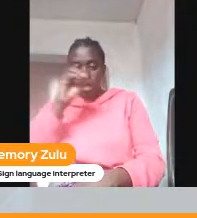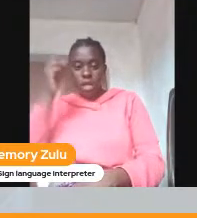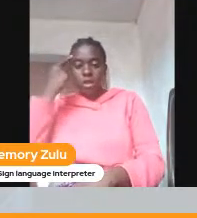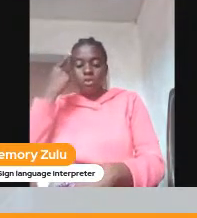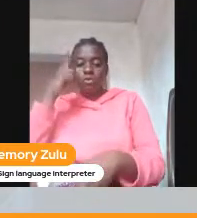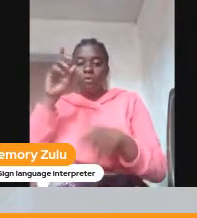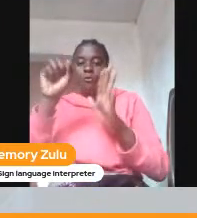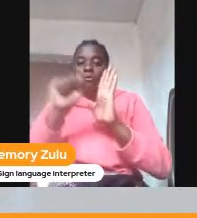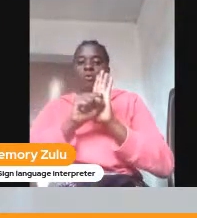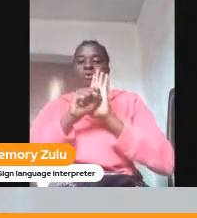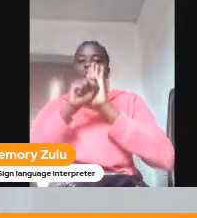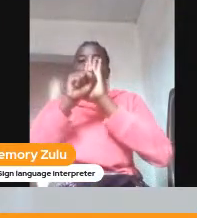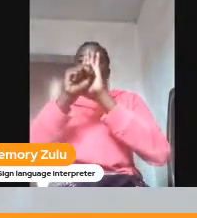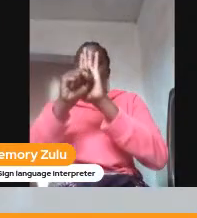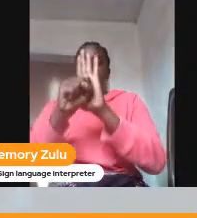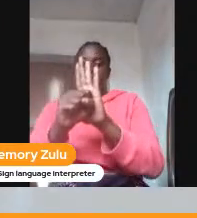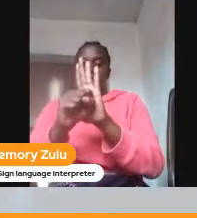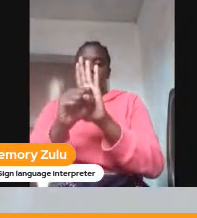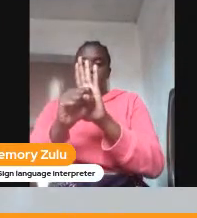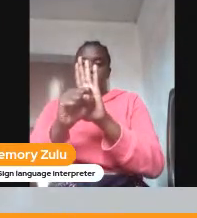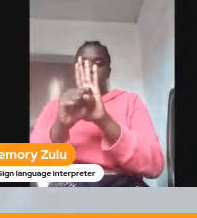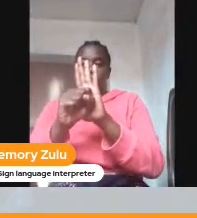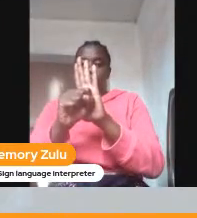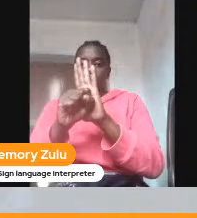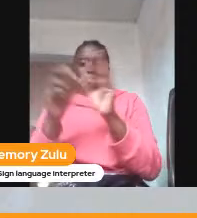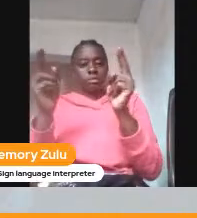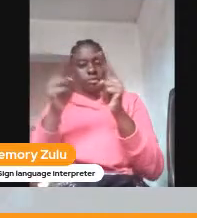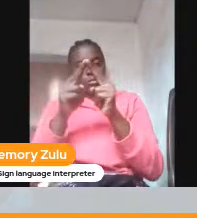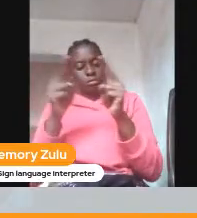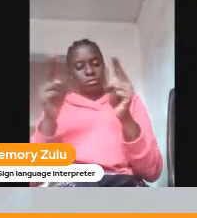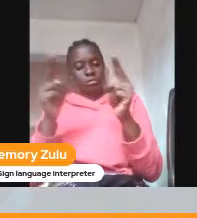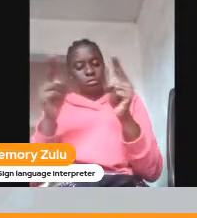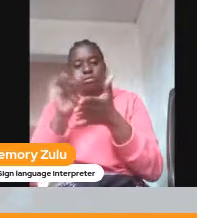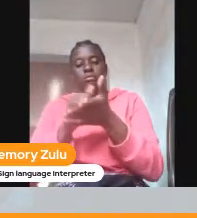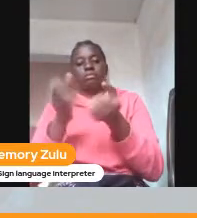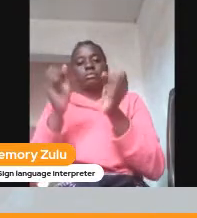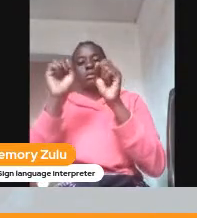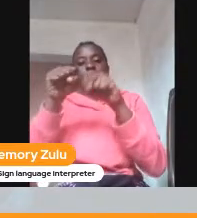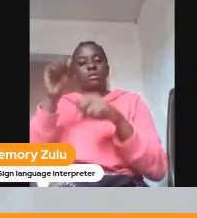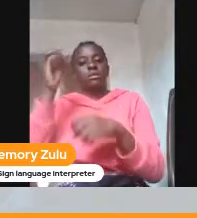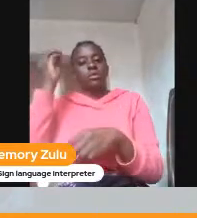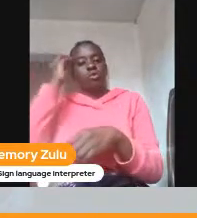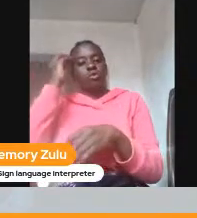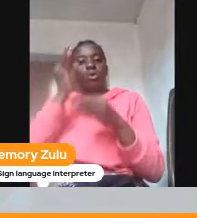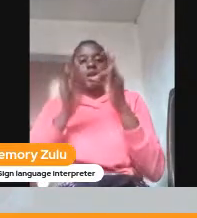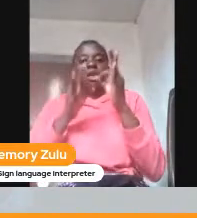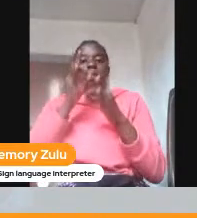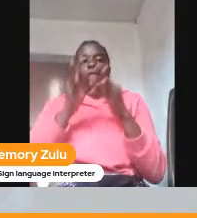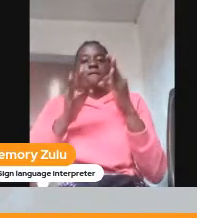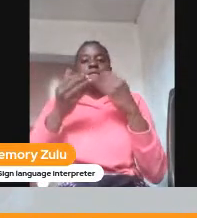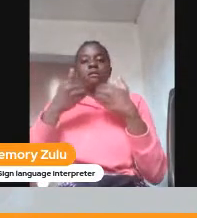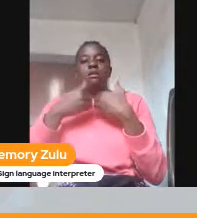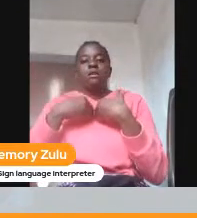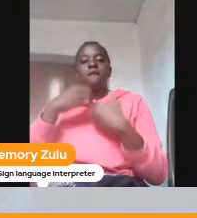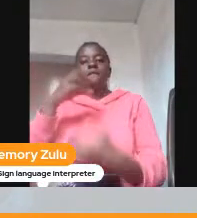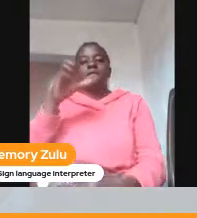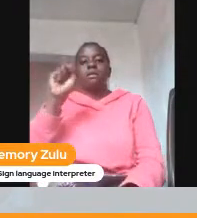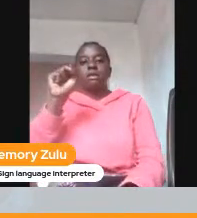make them test you for STIs or UTI. Then again,